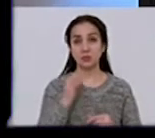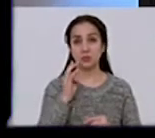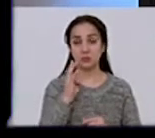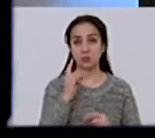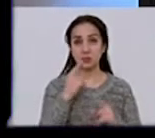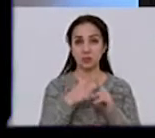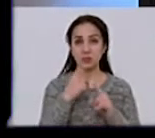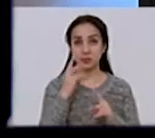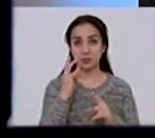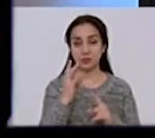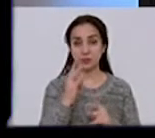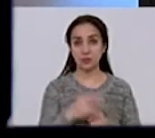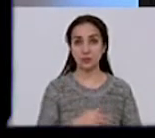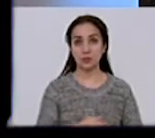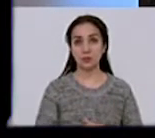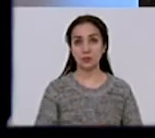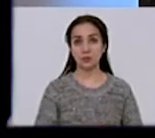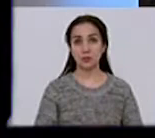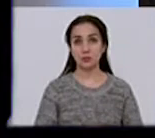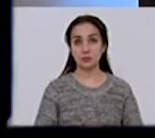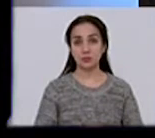ga.